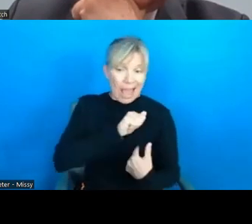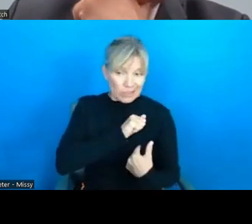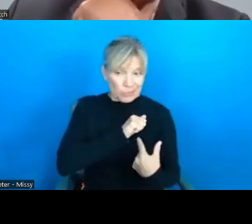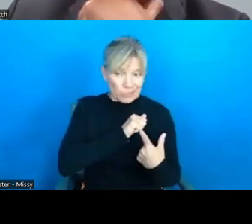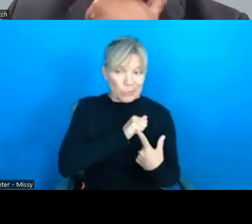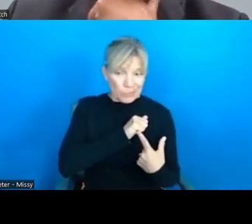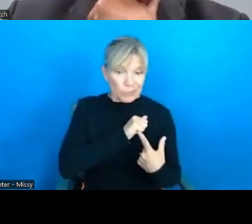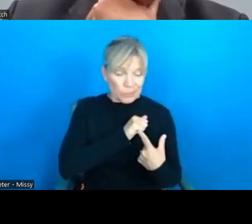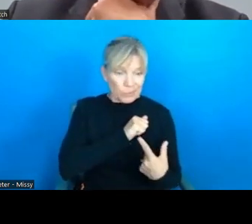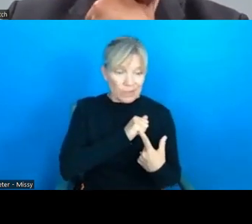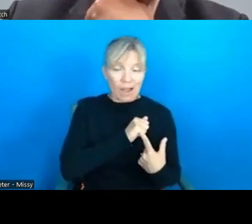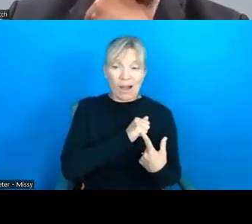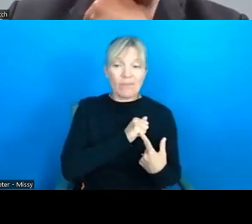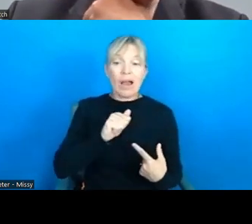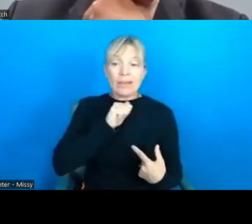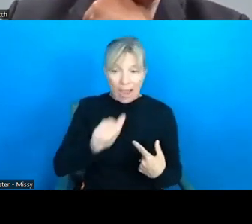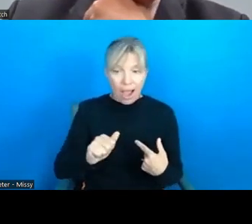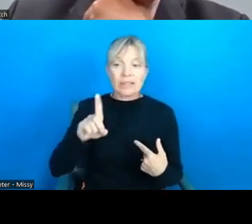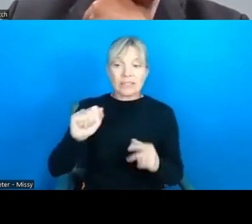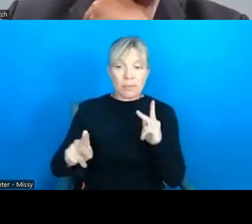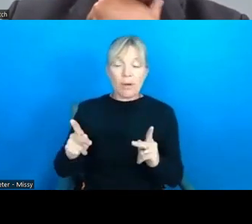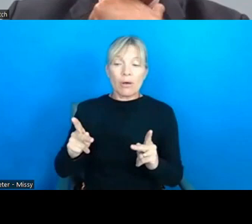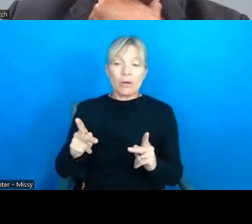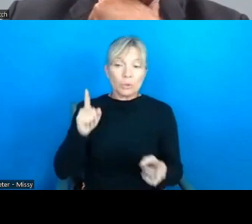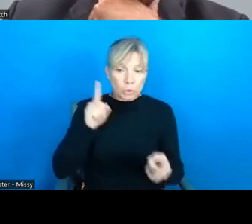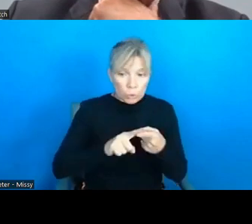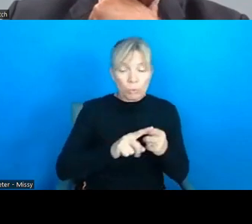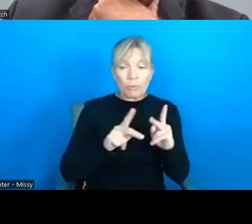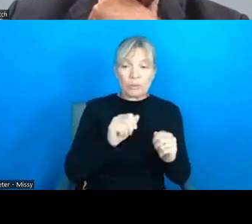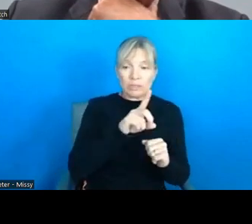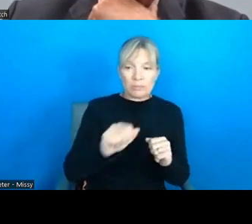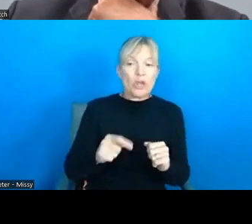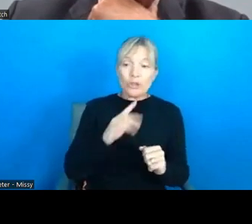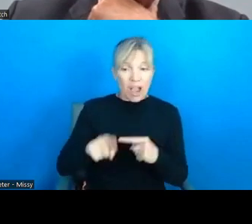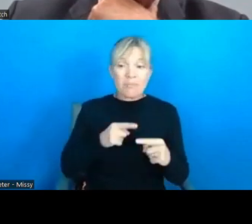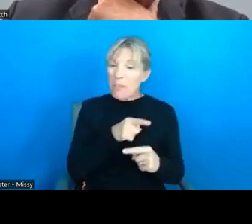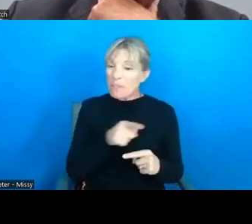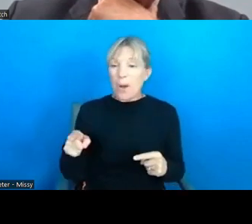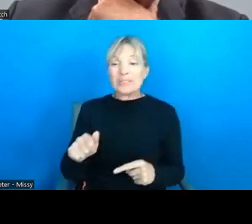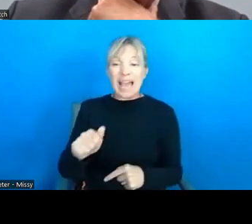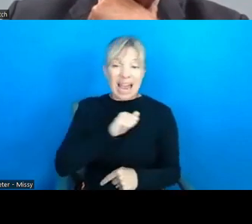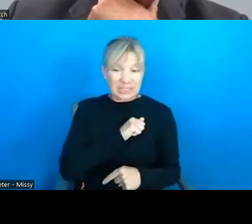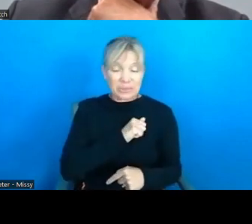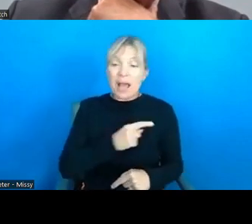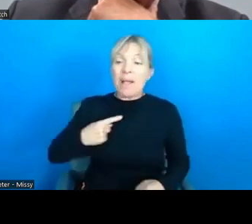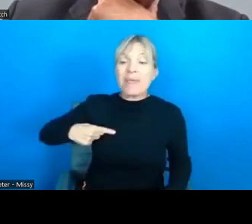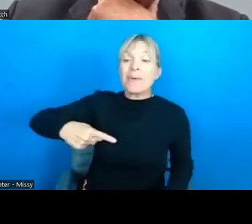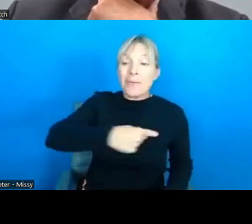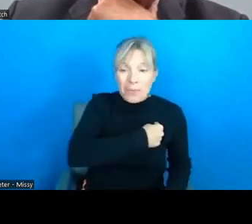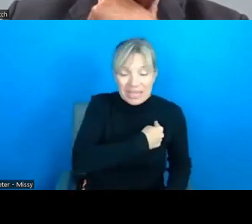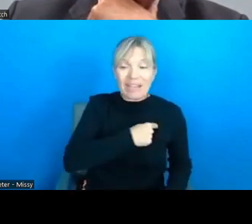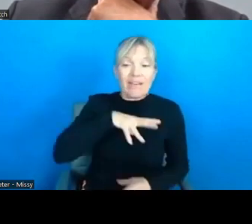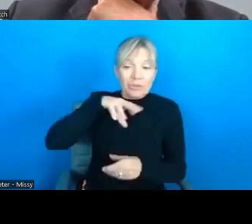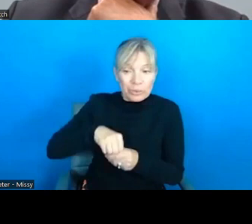of non-disabled people toward people with disabilities. You're talking about those attitudes that we have built